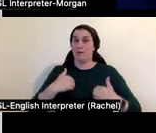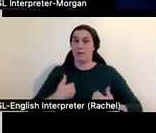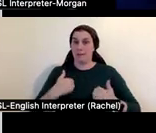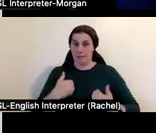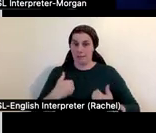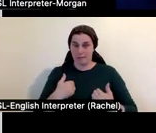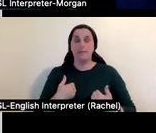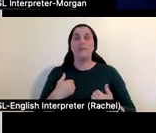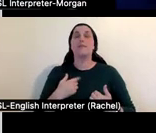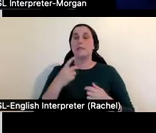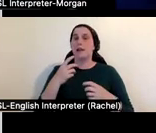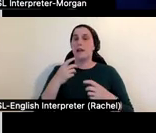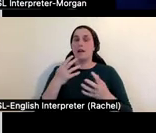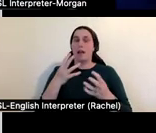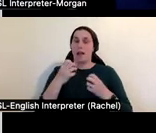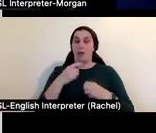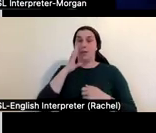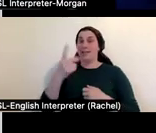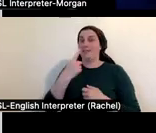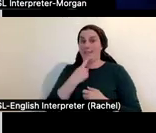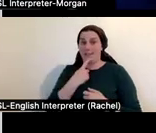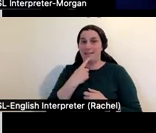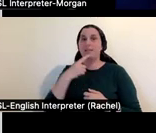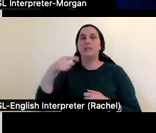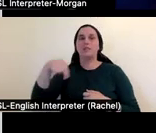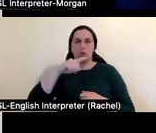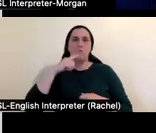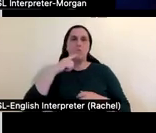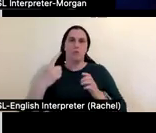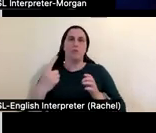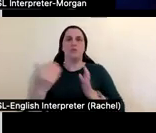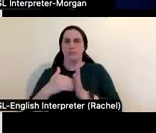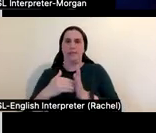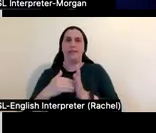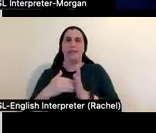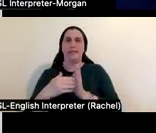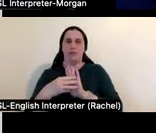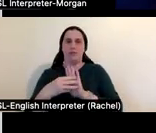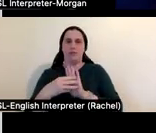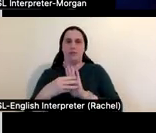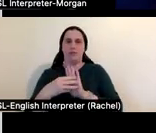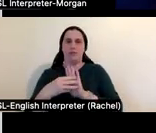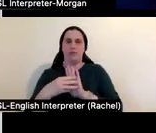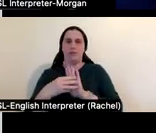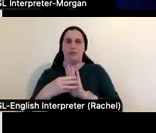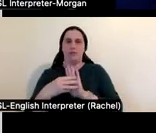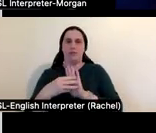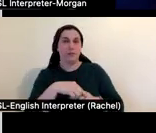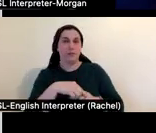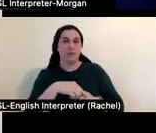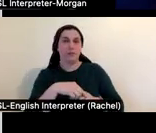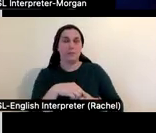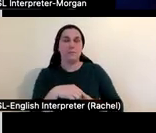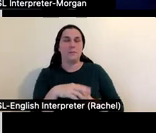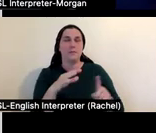gonna say it and then you're gonna say after me. Sometimes I'm going to Yes, question. yes. I know, I just want to be